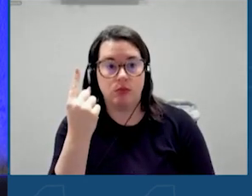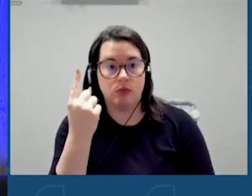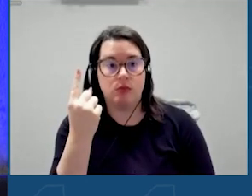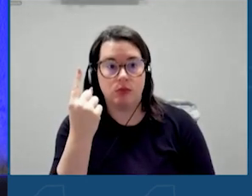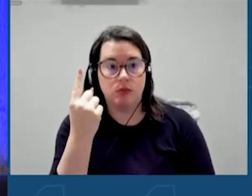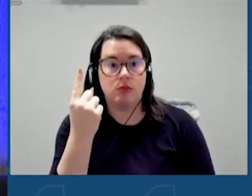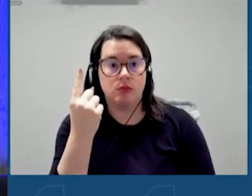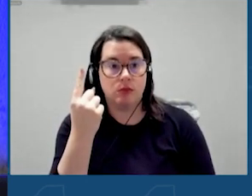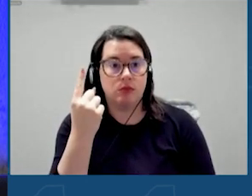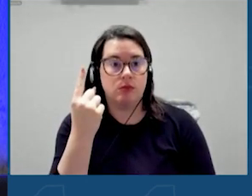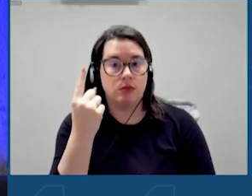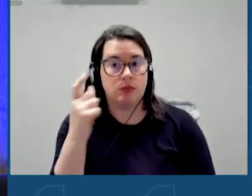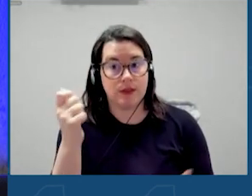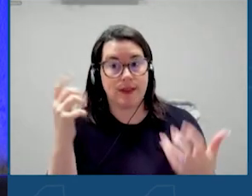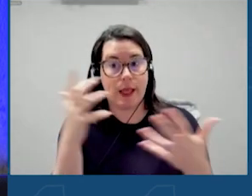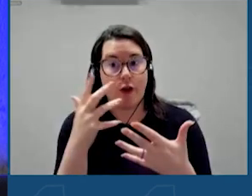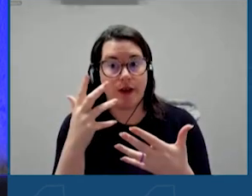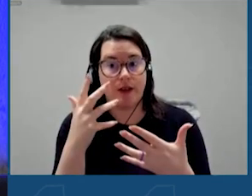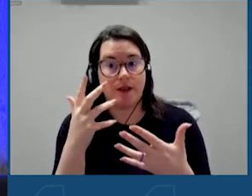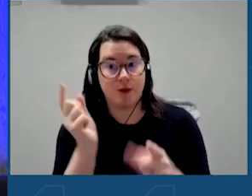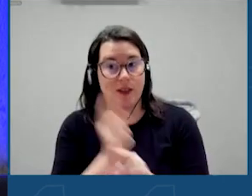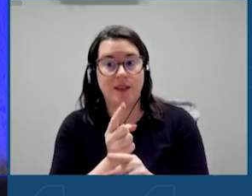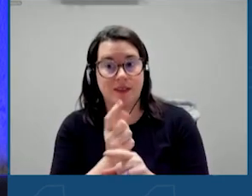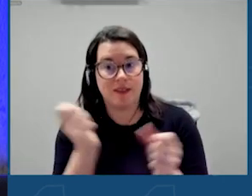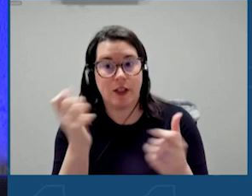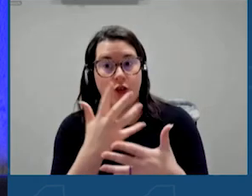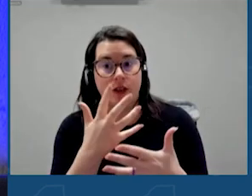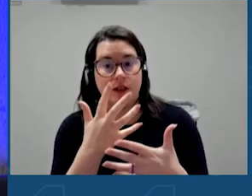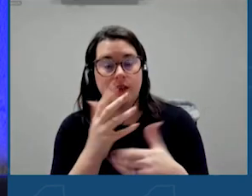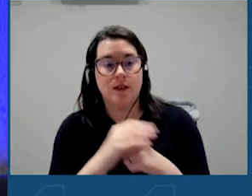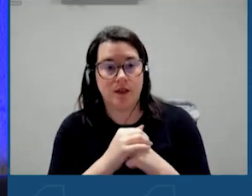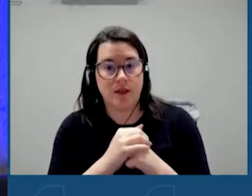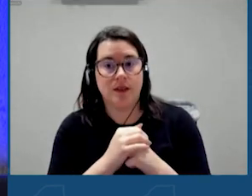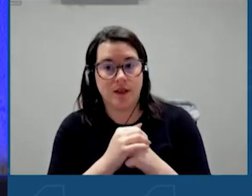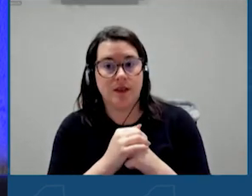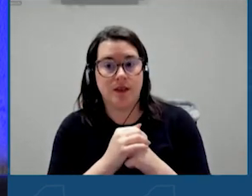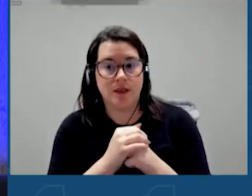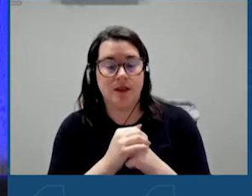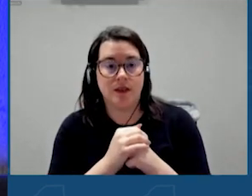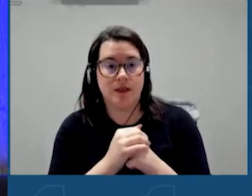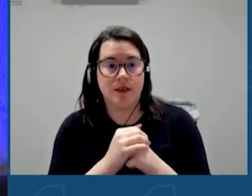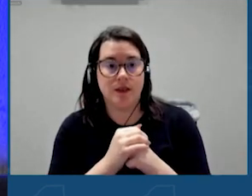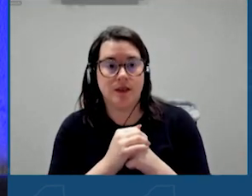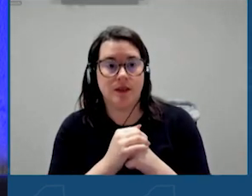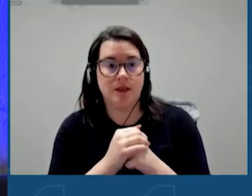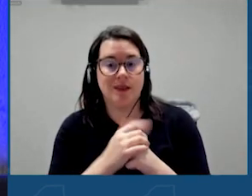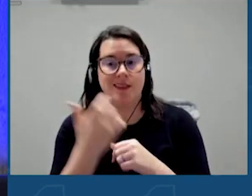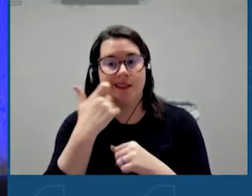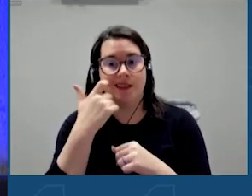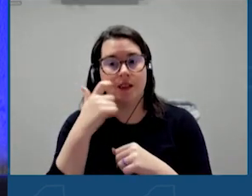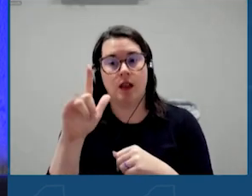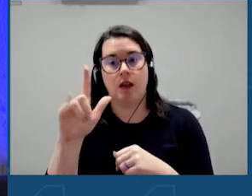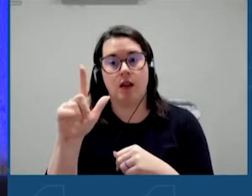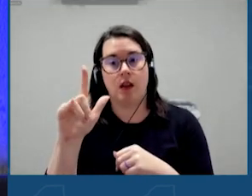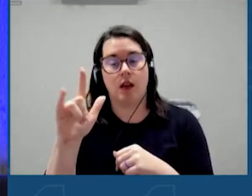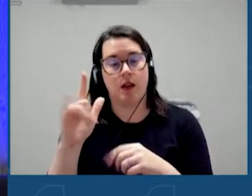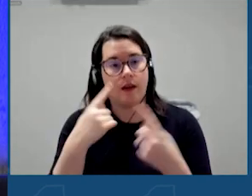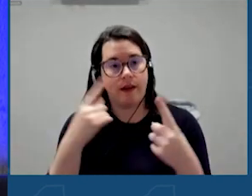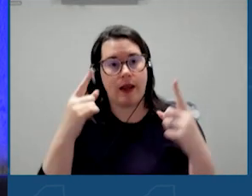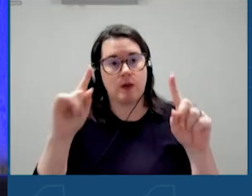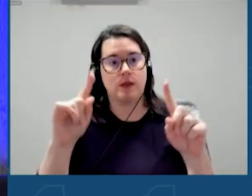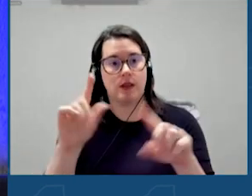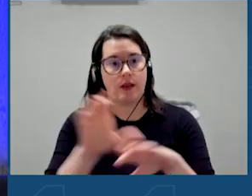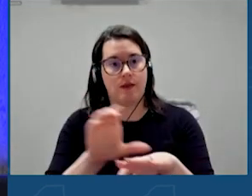This is kind of a scary trailer when I think about it. You know, I was just on Long Island this week announcing a major investment in the